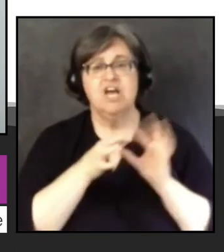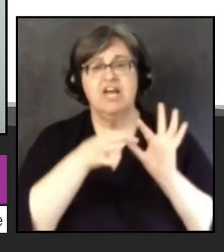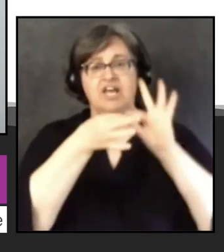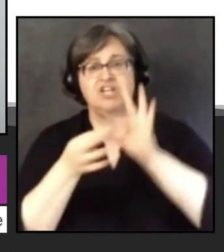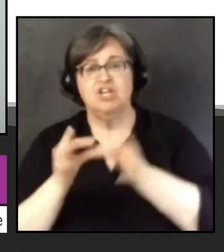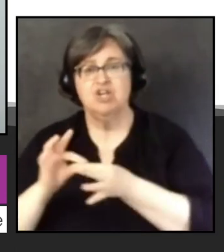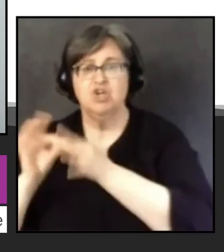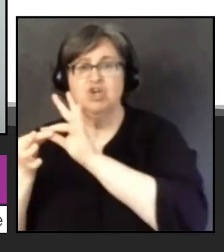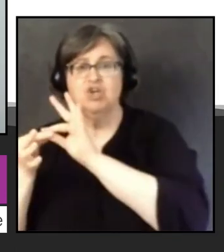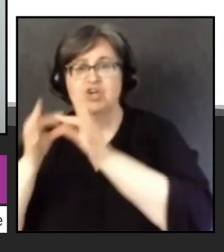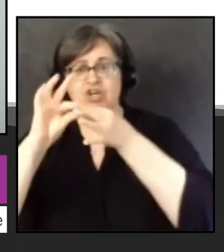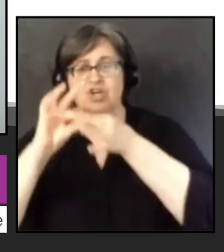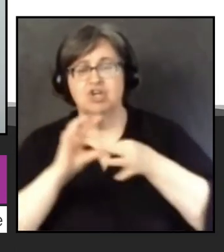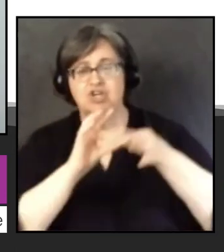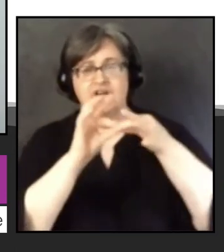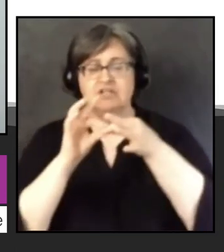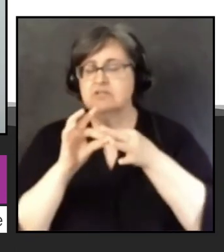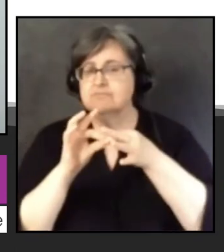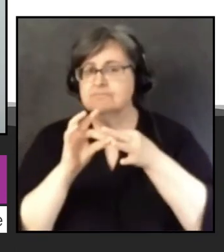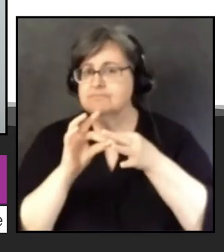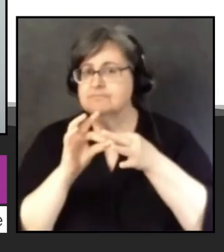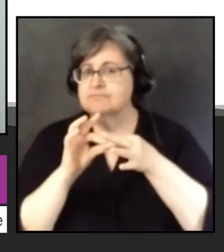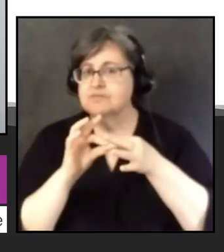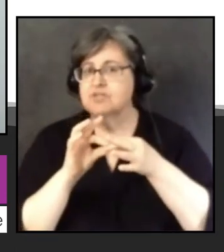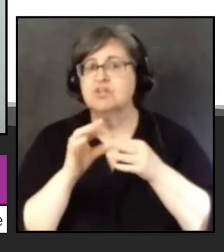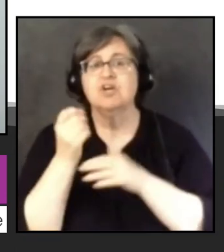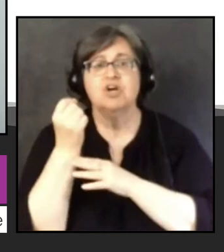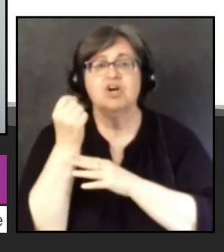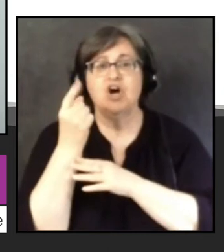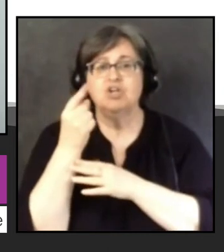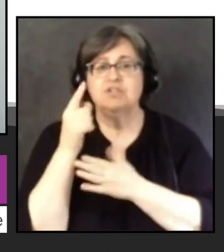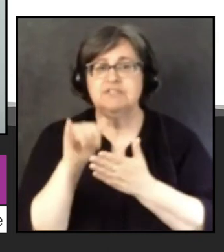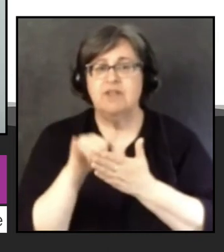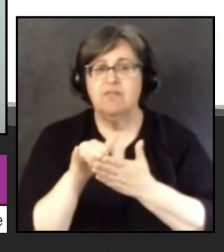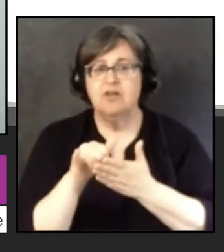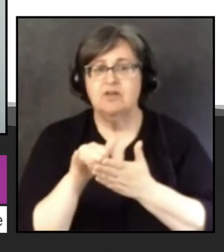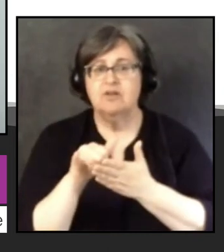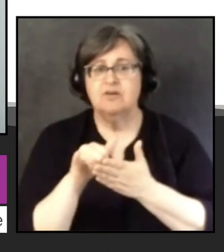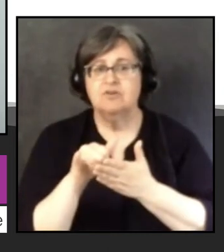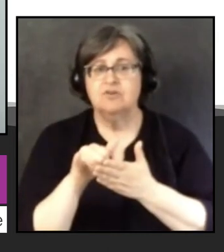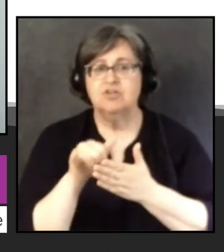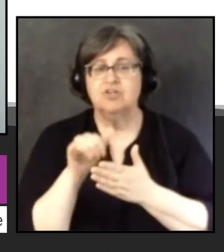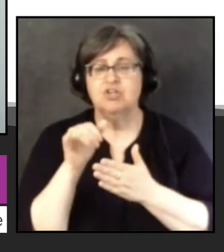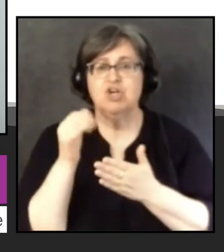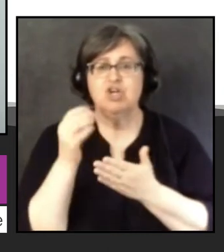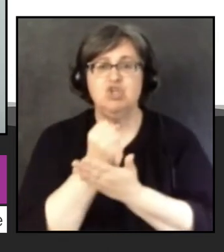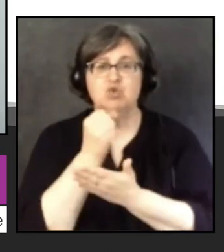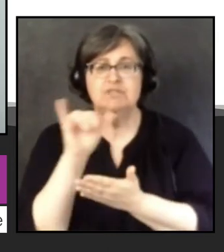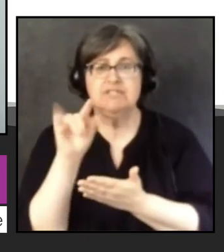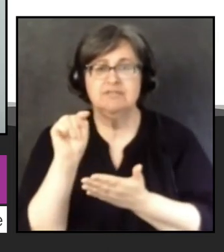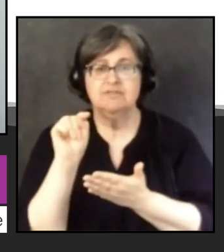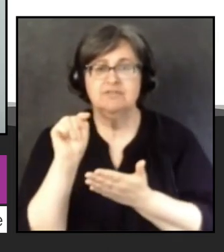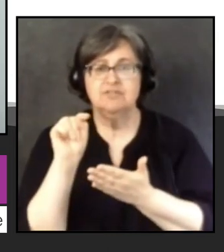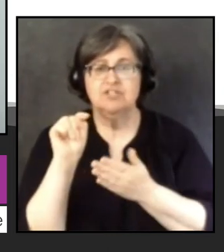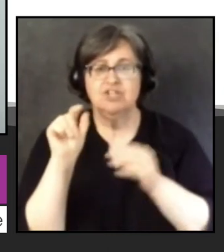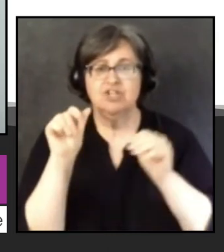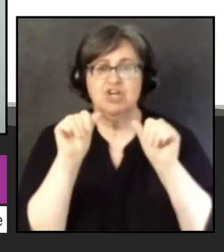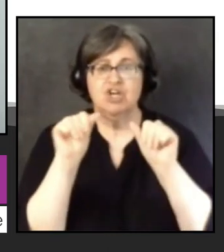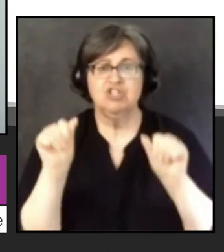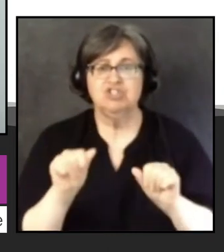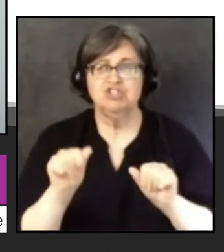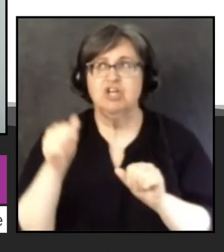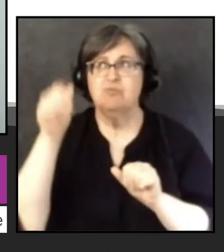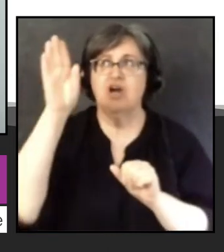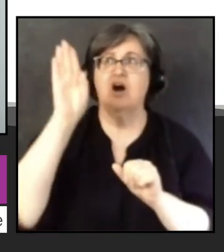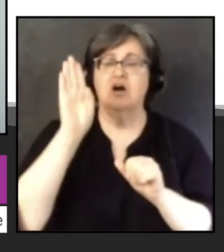interconnected, and fecund. Understand this, use it, shape